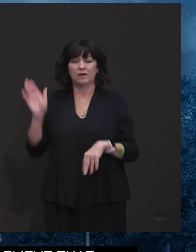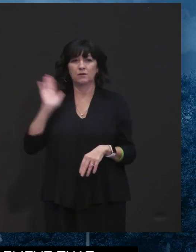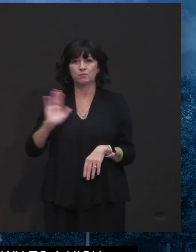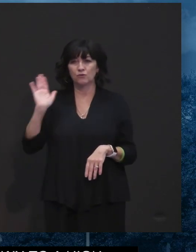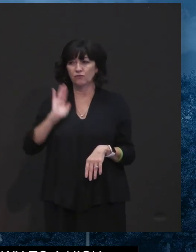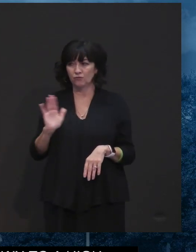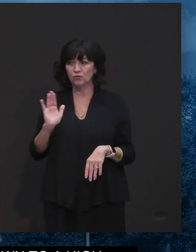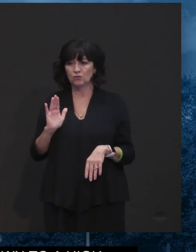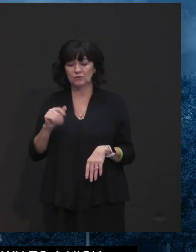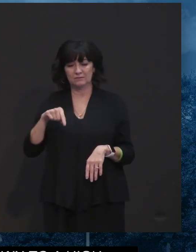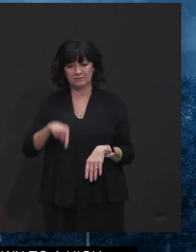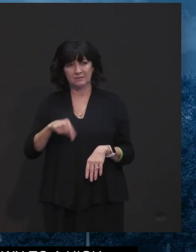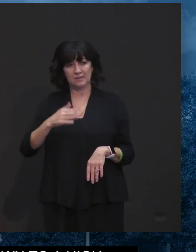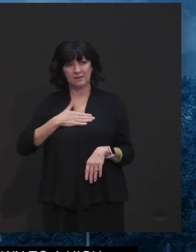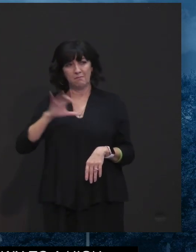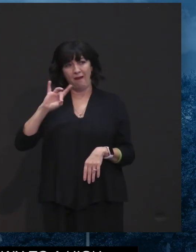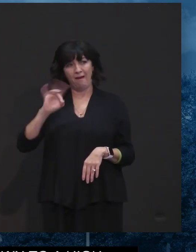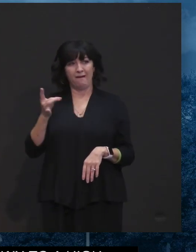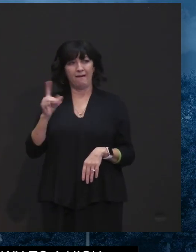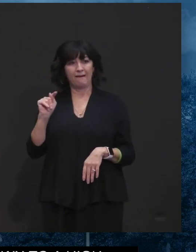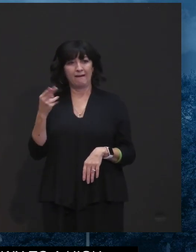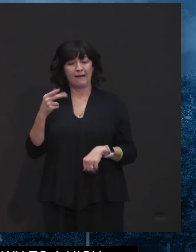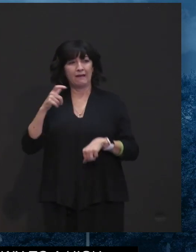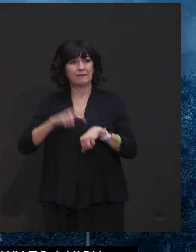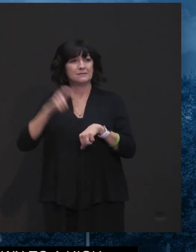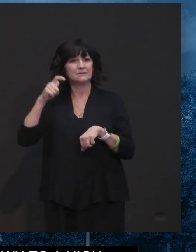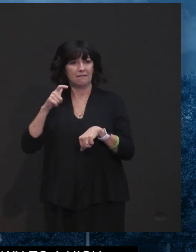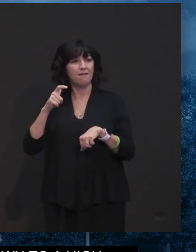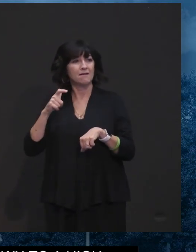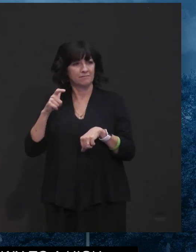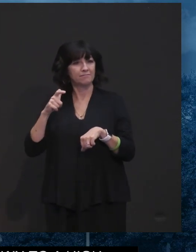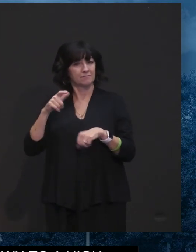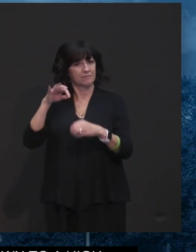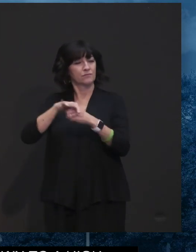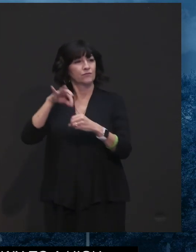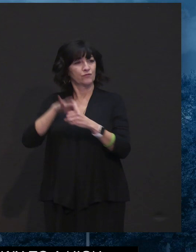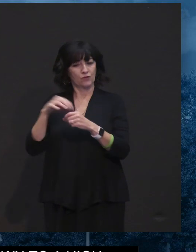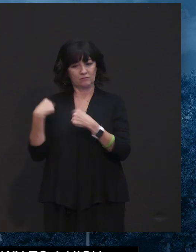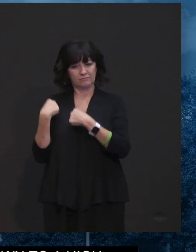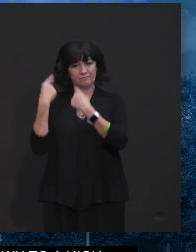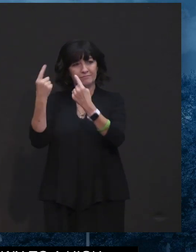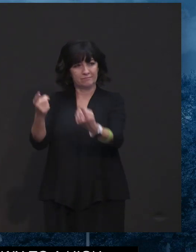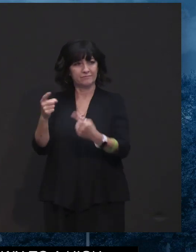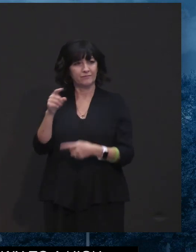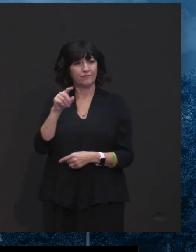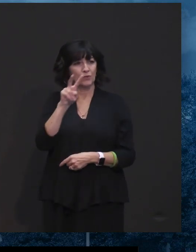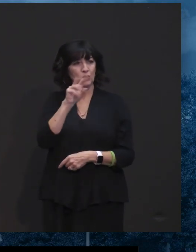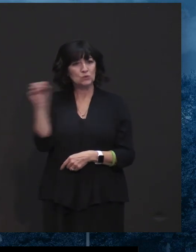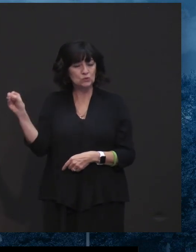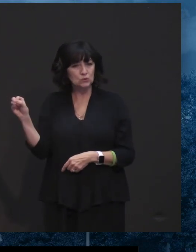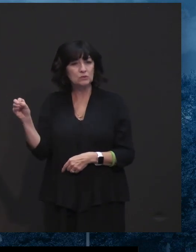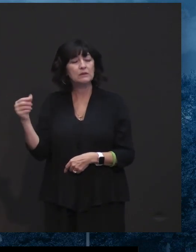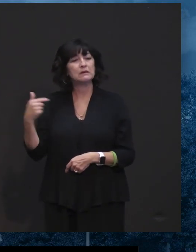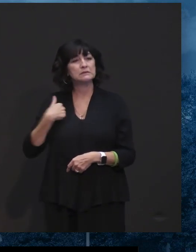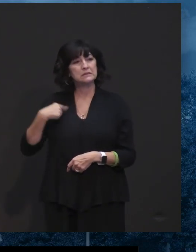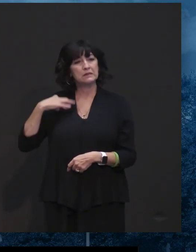This will be my 8th time on the ballot, and so I've been running since 2000 and volunteering for other